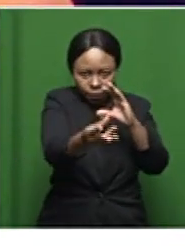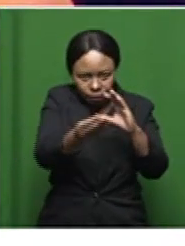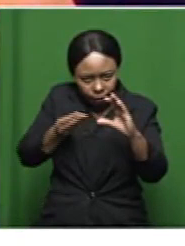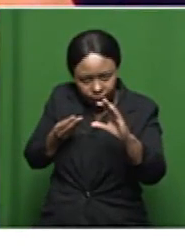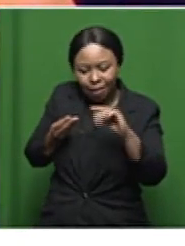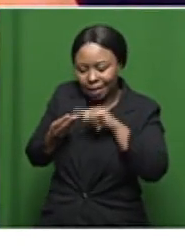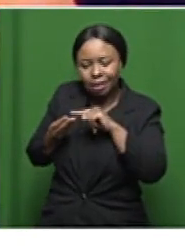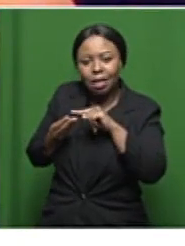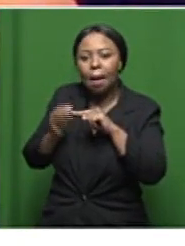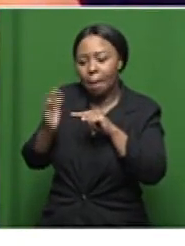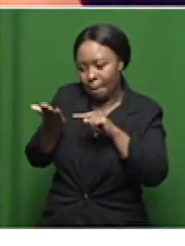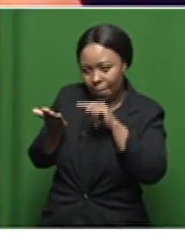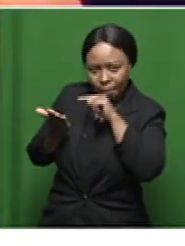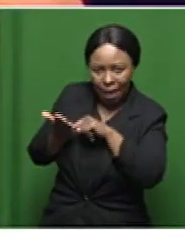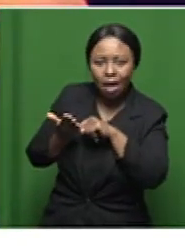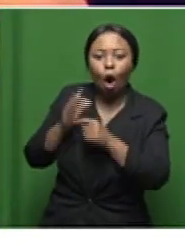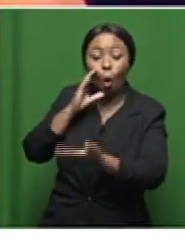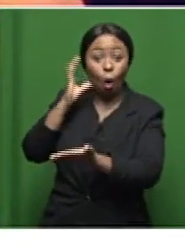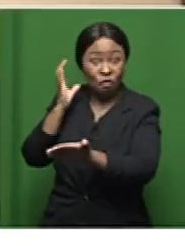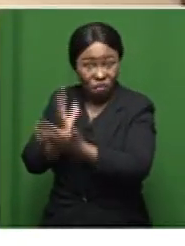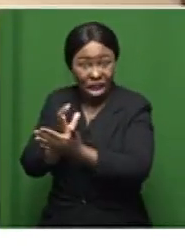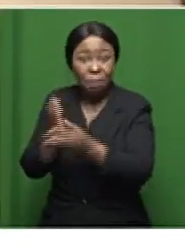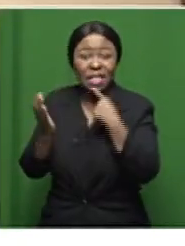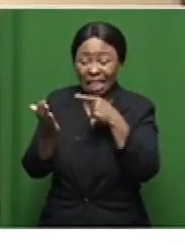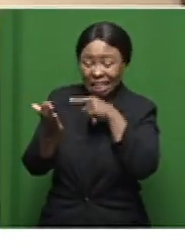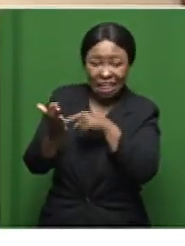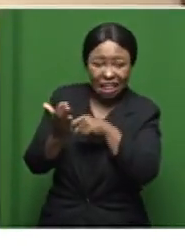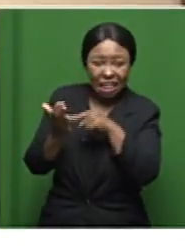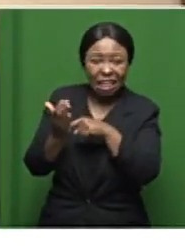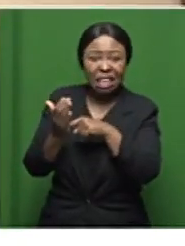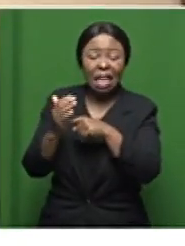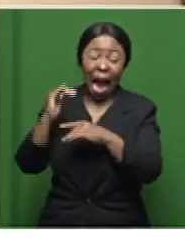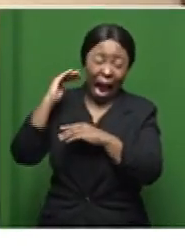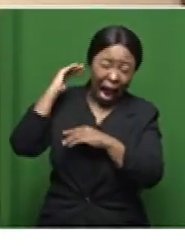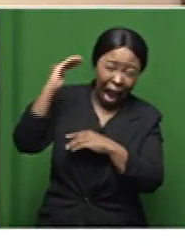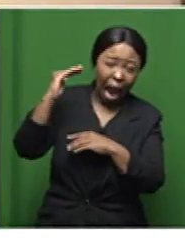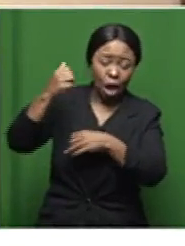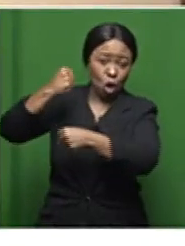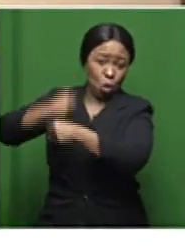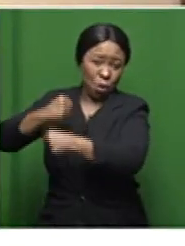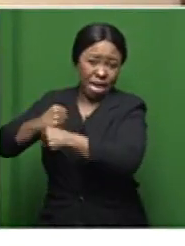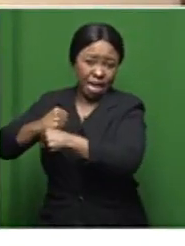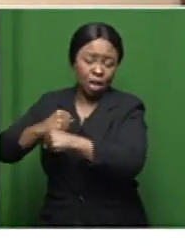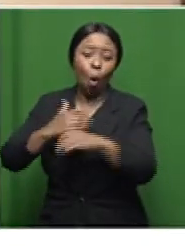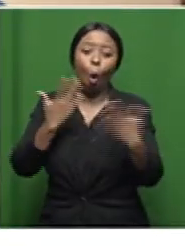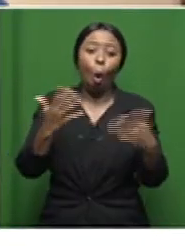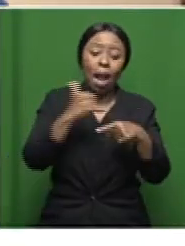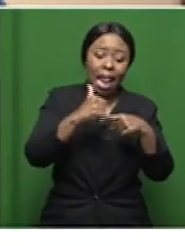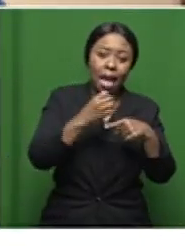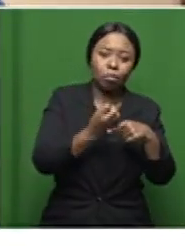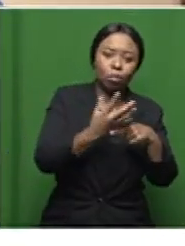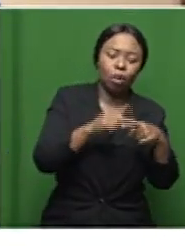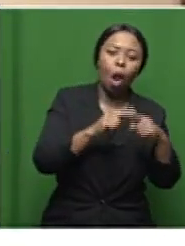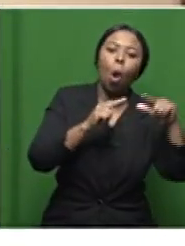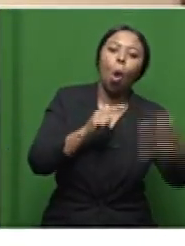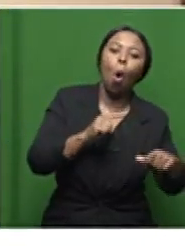will then come back and confirm to us if is this a pre-malignant lesion of a high-grade type, or is it a pre-malignant lesion of a low-grade